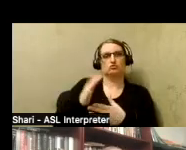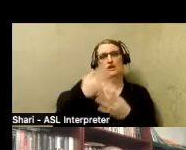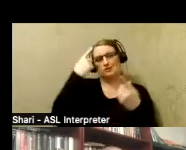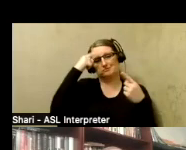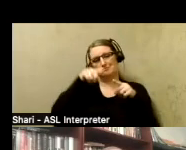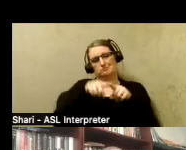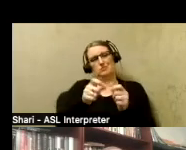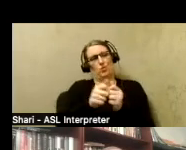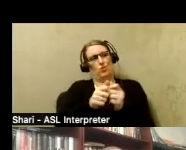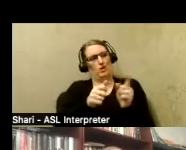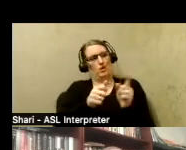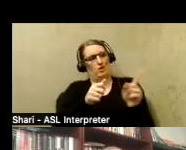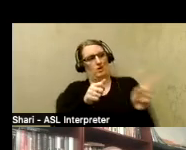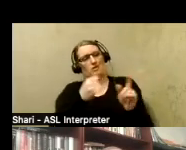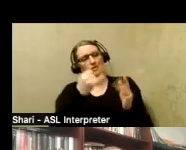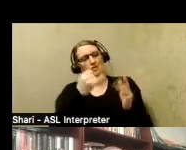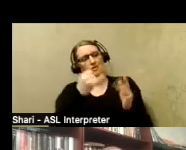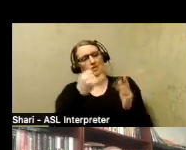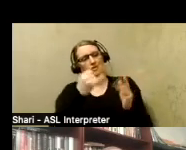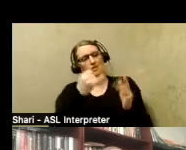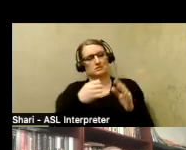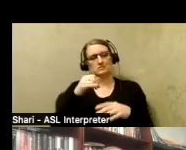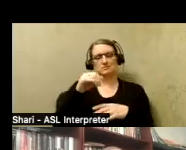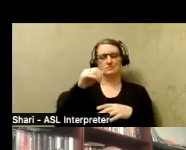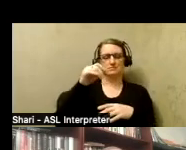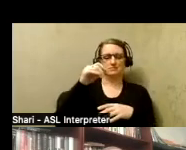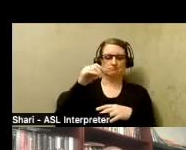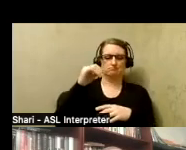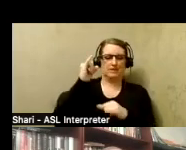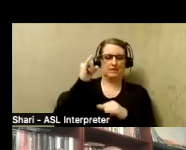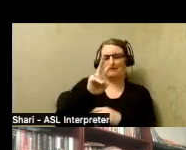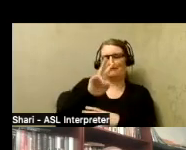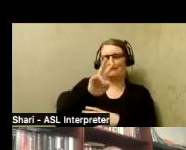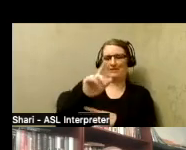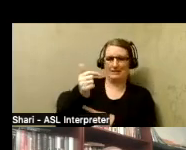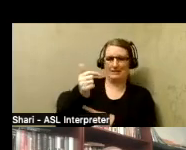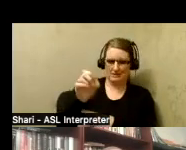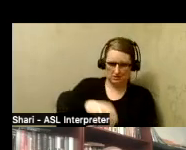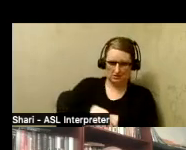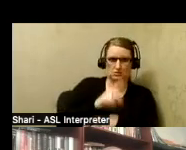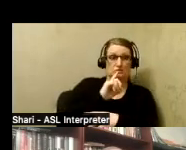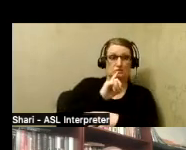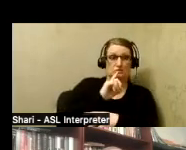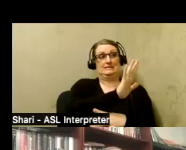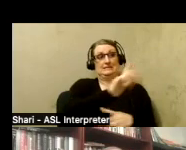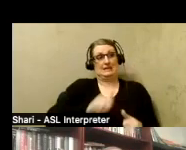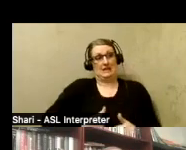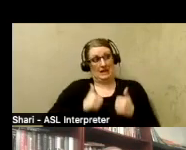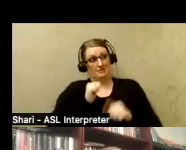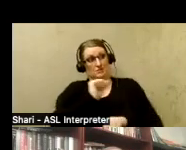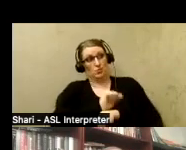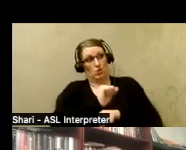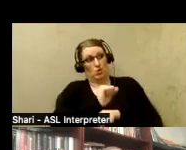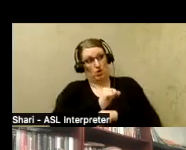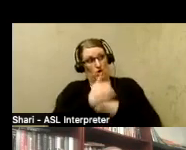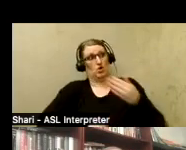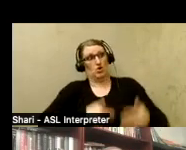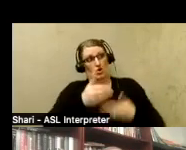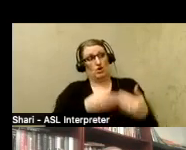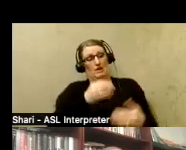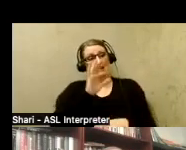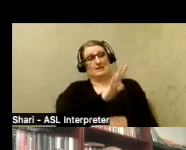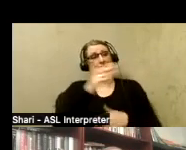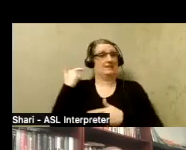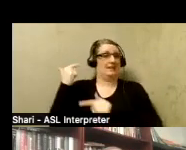Tosquelles' vision of an asylum village. So considered with respect to Tosquelles' life's work and its legacy, I think